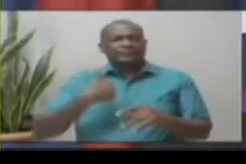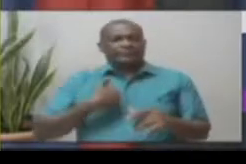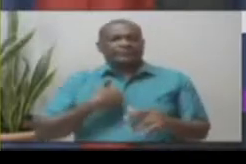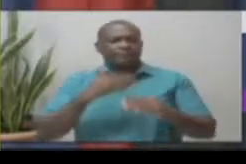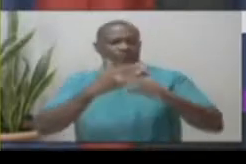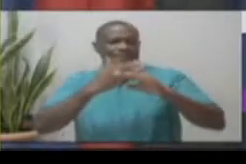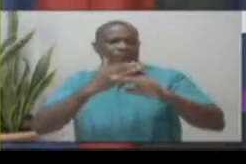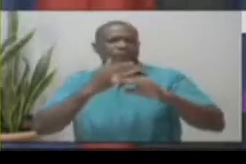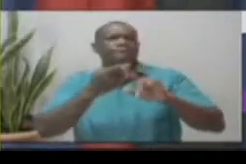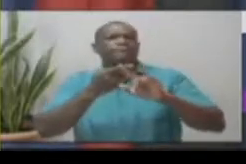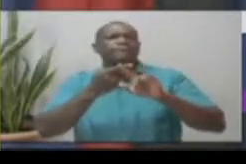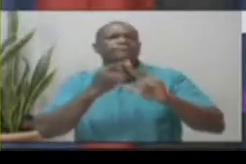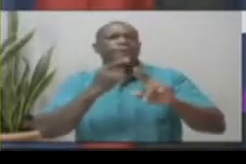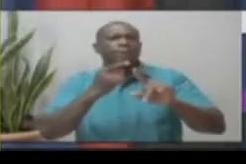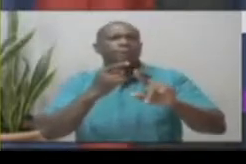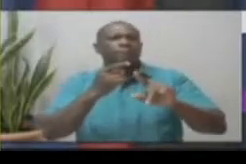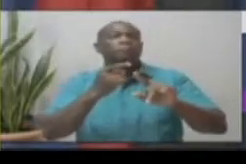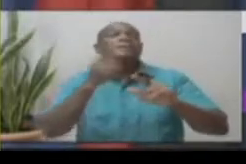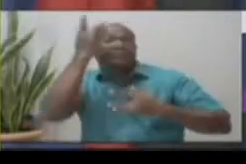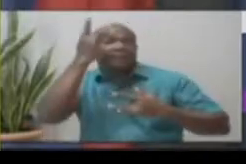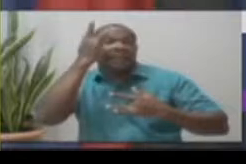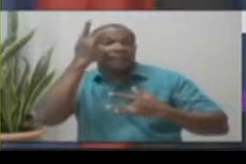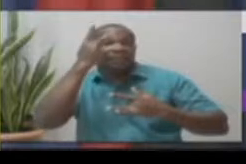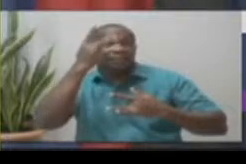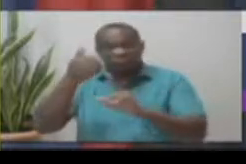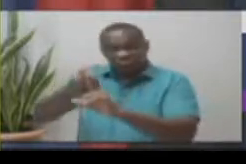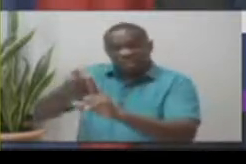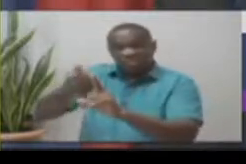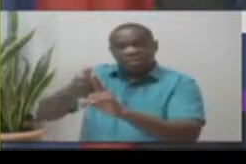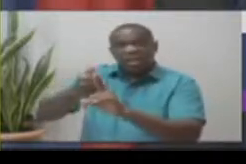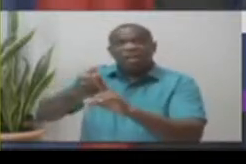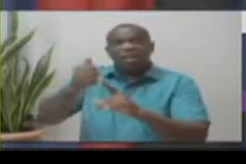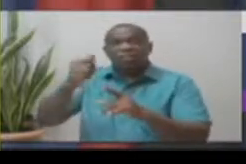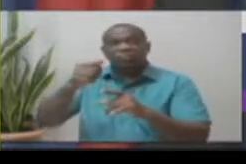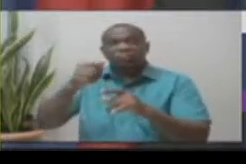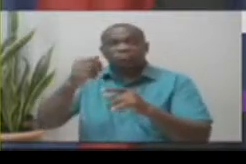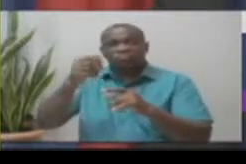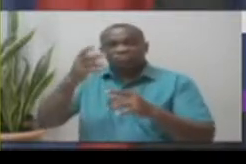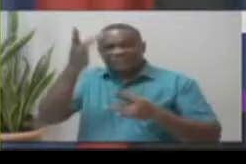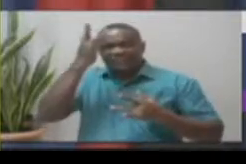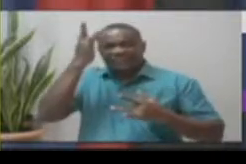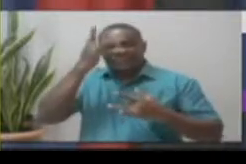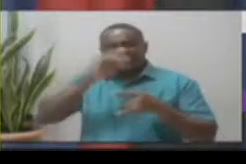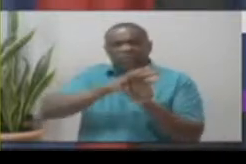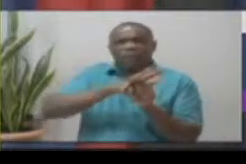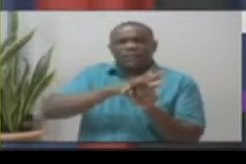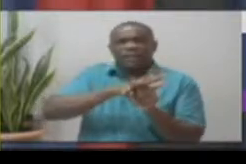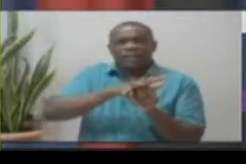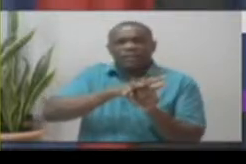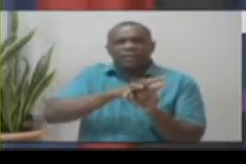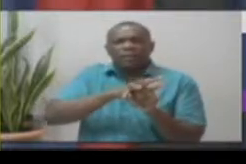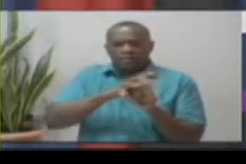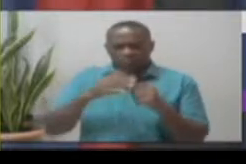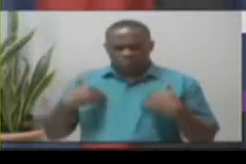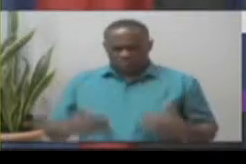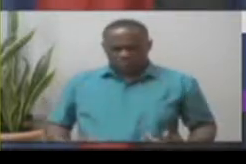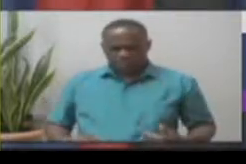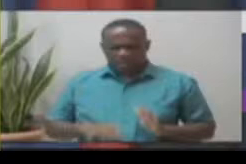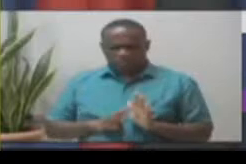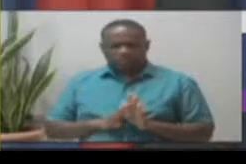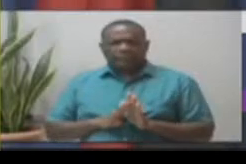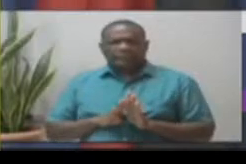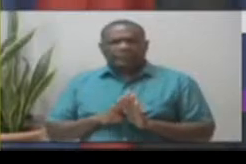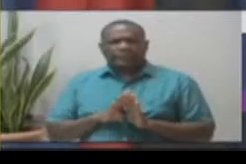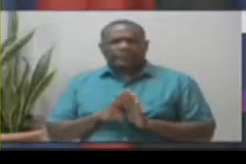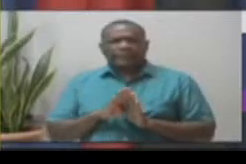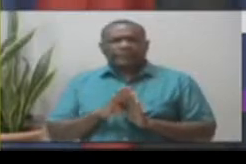Some people would have got infected and would have developed their own immunity and not have had it triggered by a vaccine.